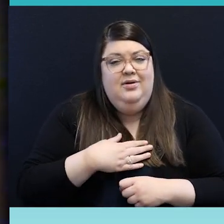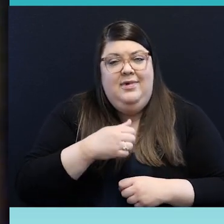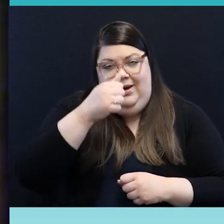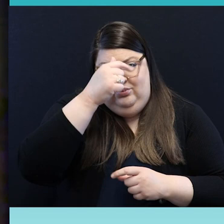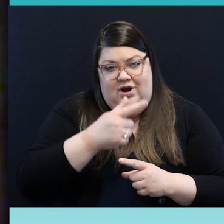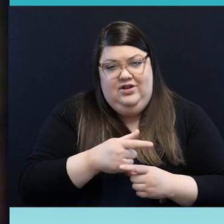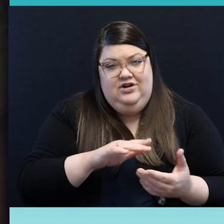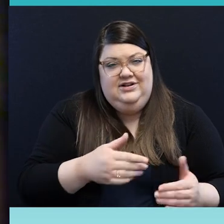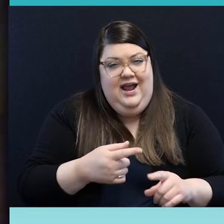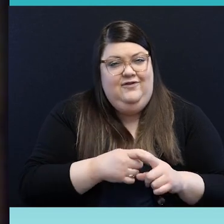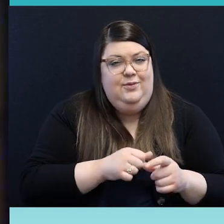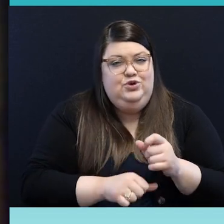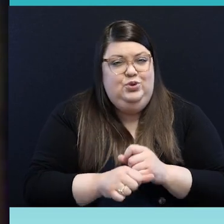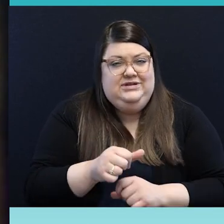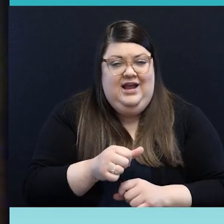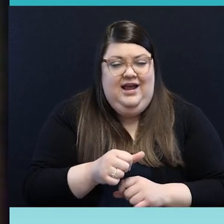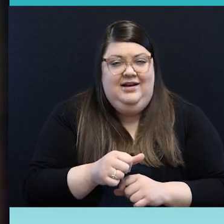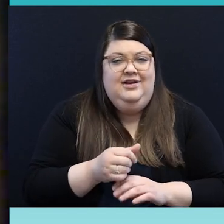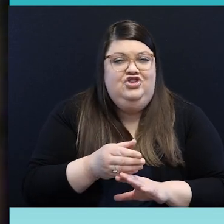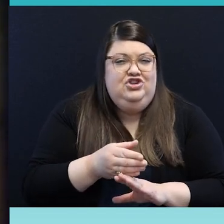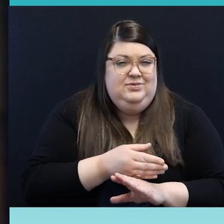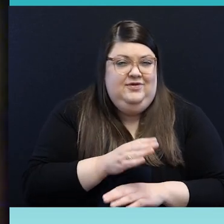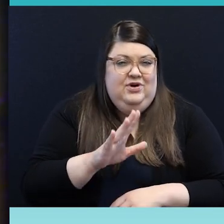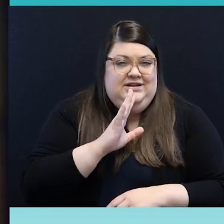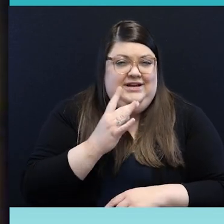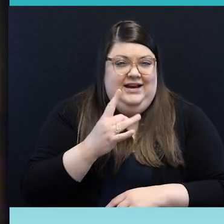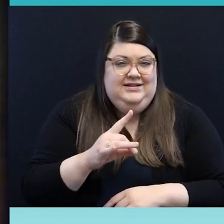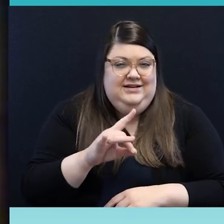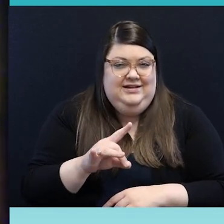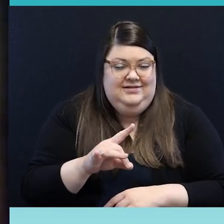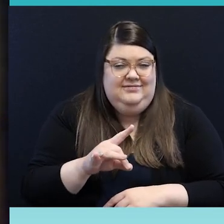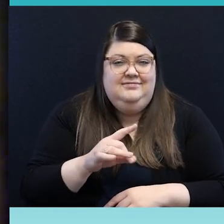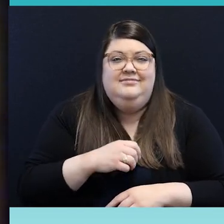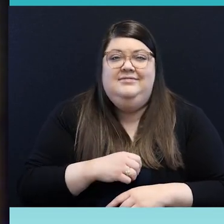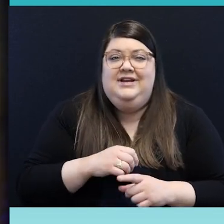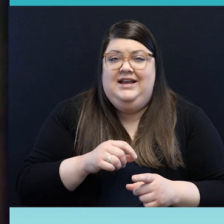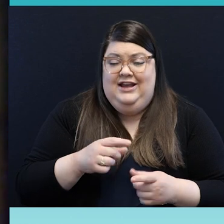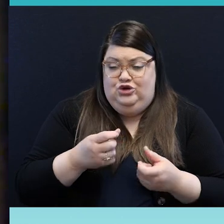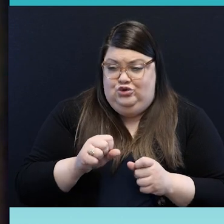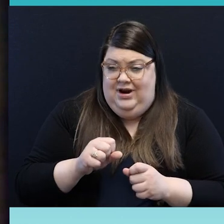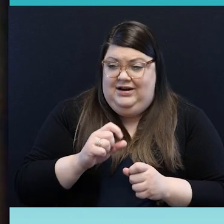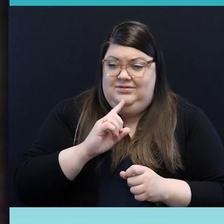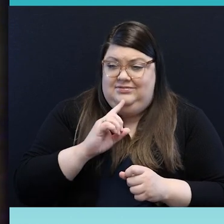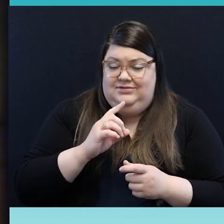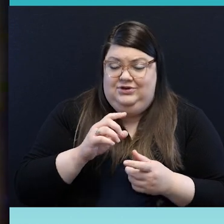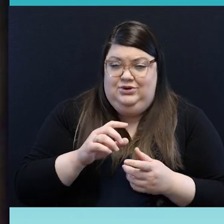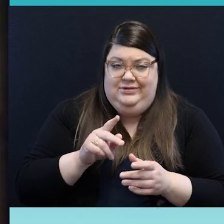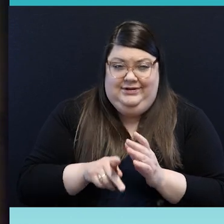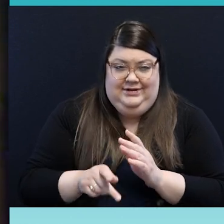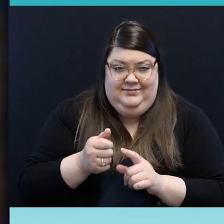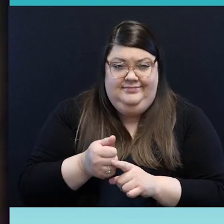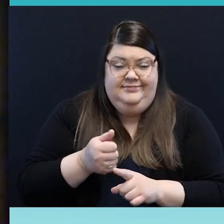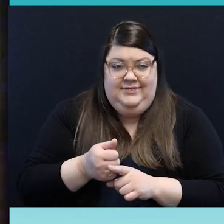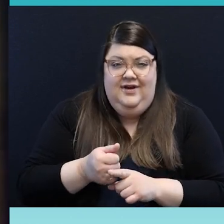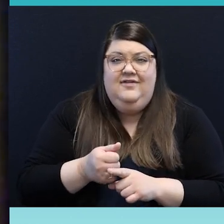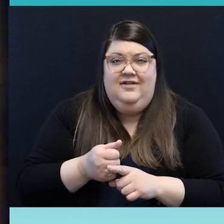prior to his 18th birthday. He attempted to take his life and ended up on life support for a week. And my